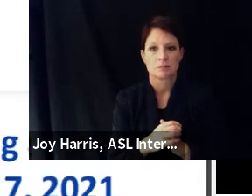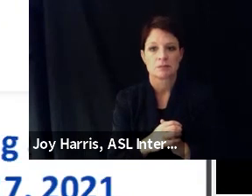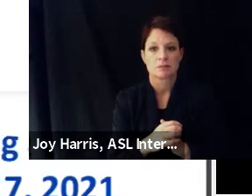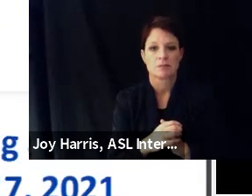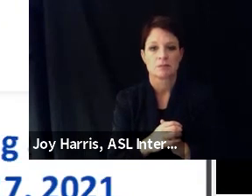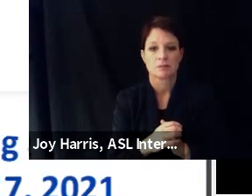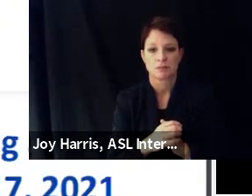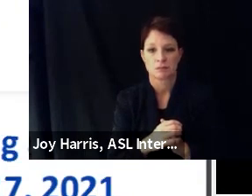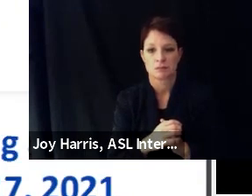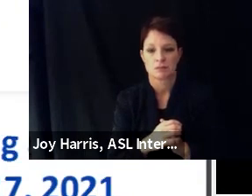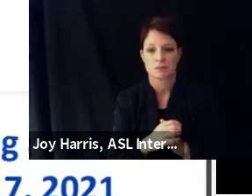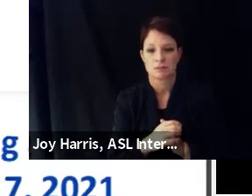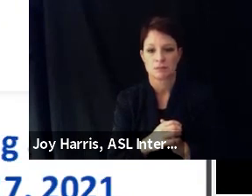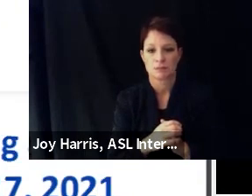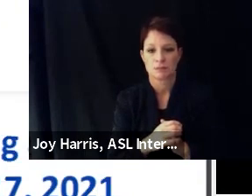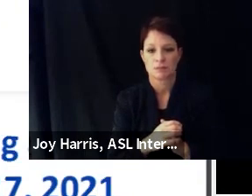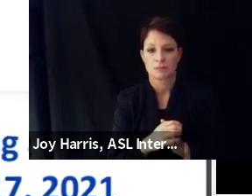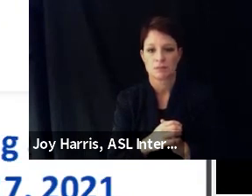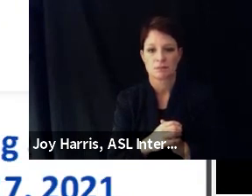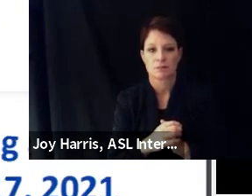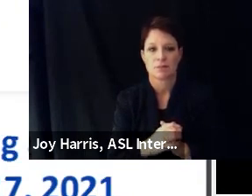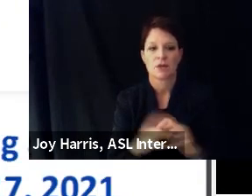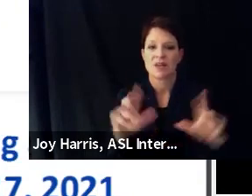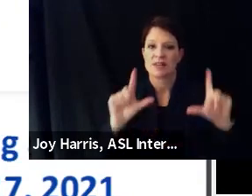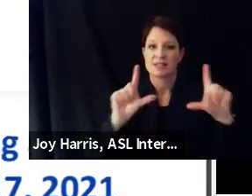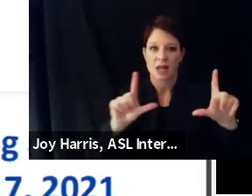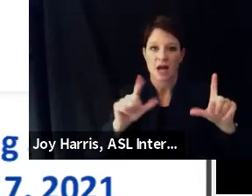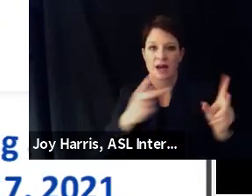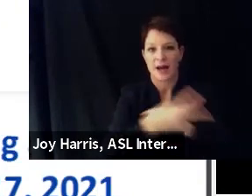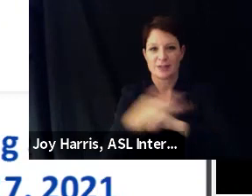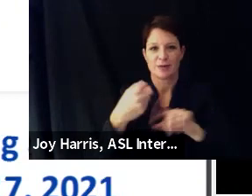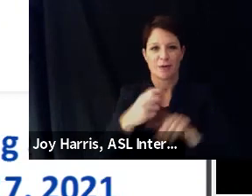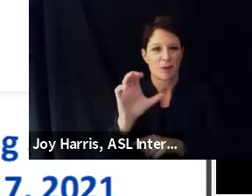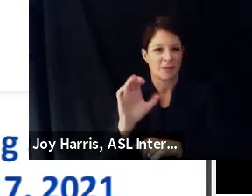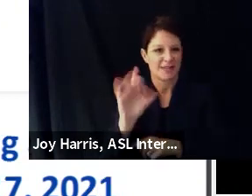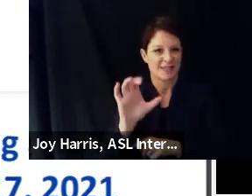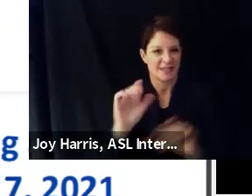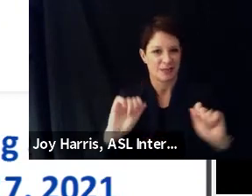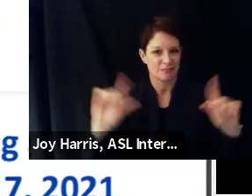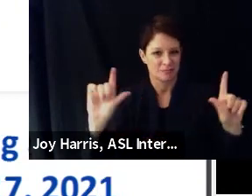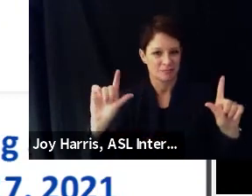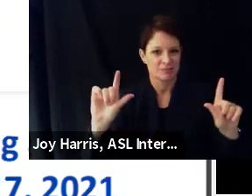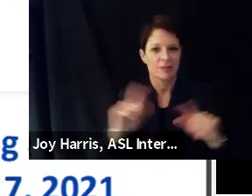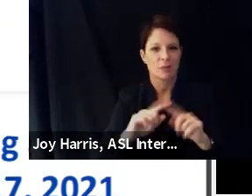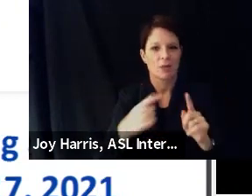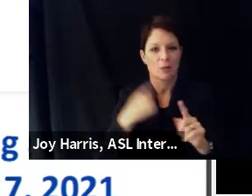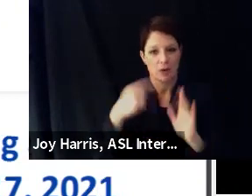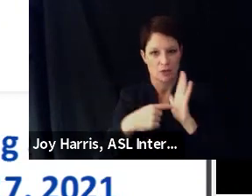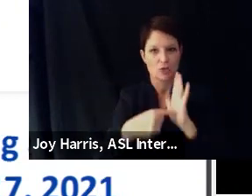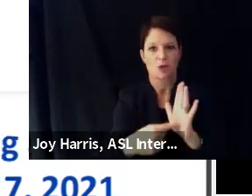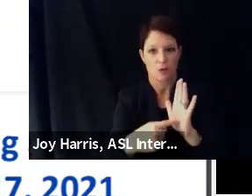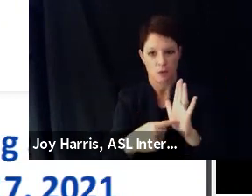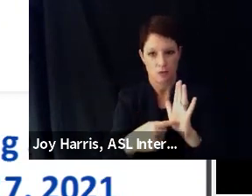And this is a slide that I stole from the CDC, but I just wanted to show